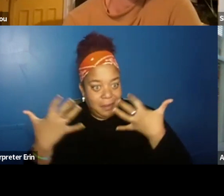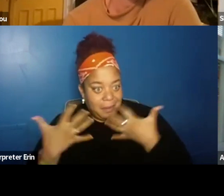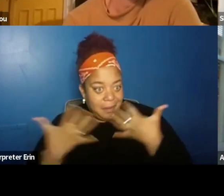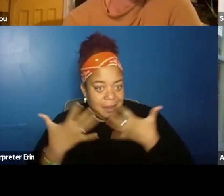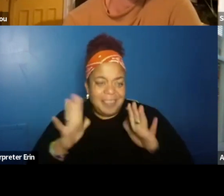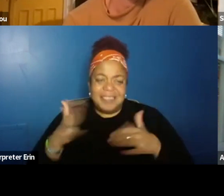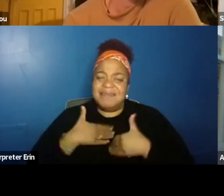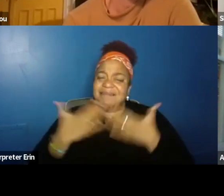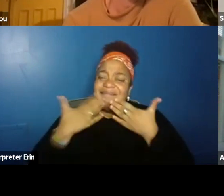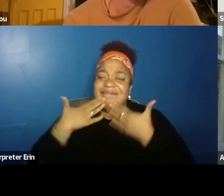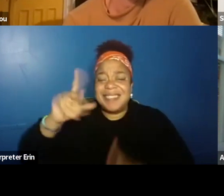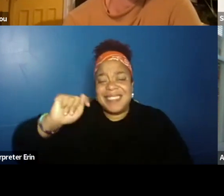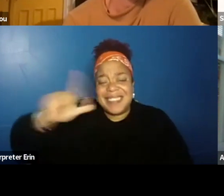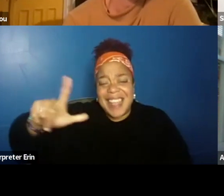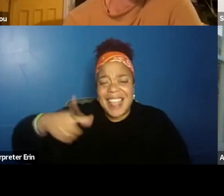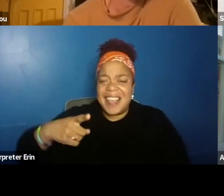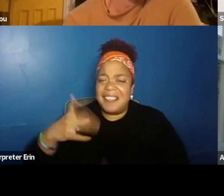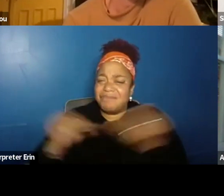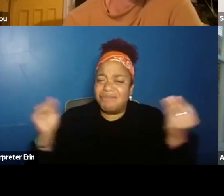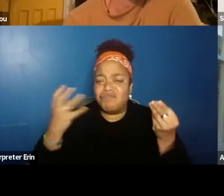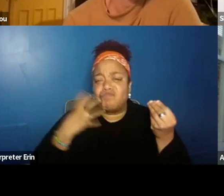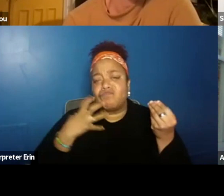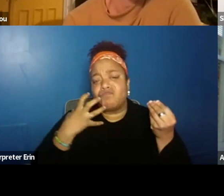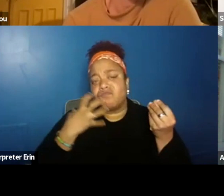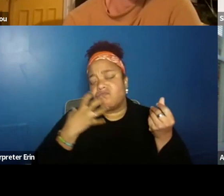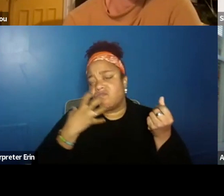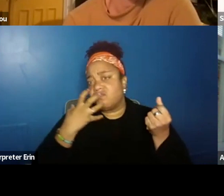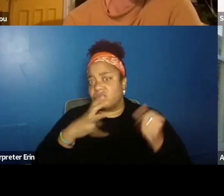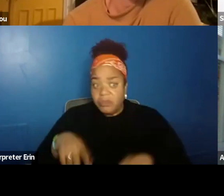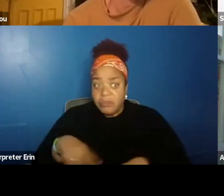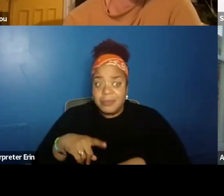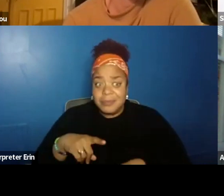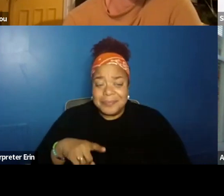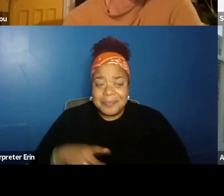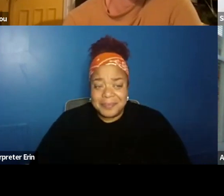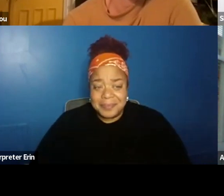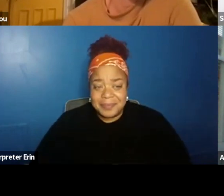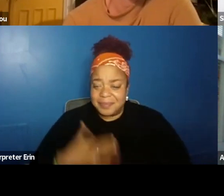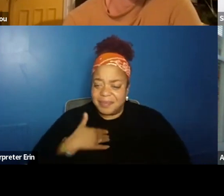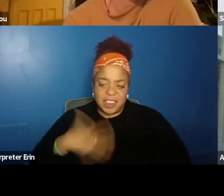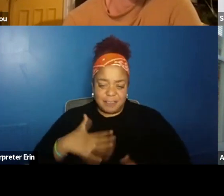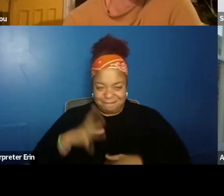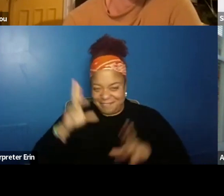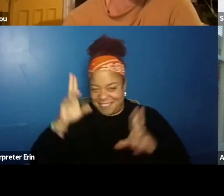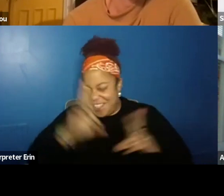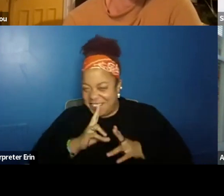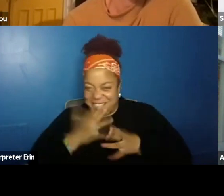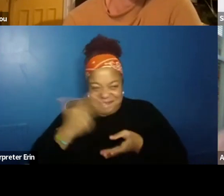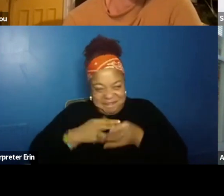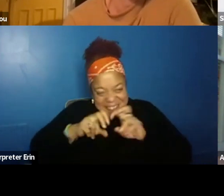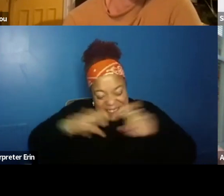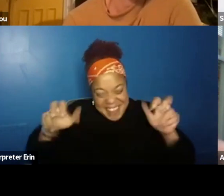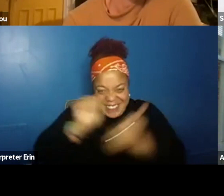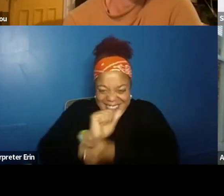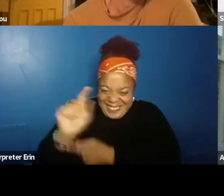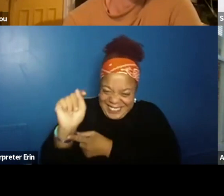TL. And I have to name, I'm so honored to be on a panel with TL, who's one of my